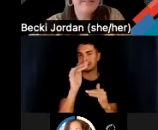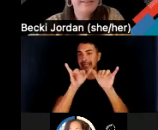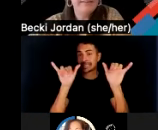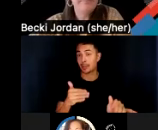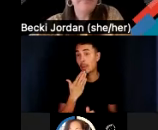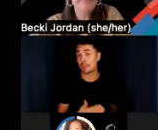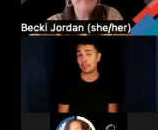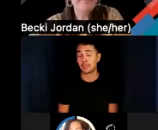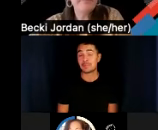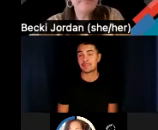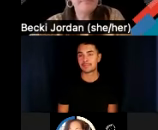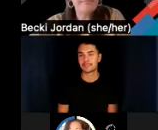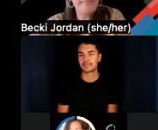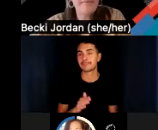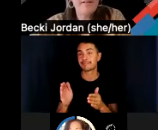slide.